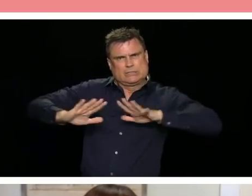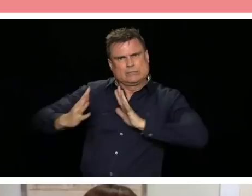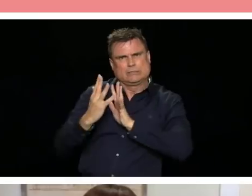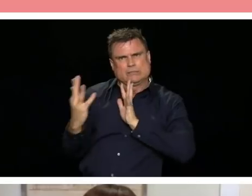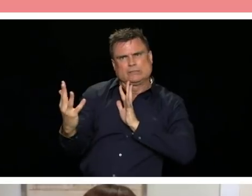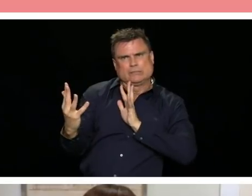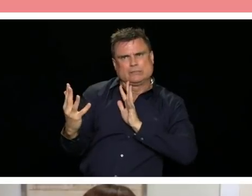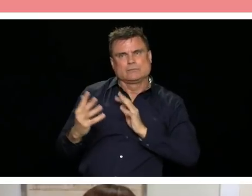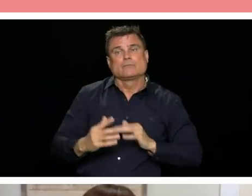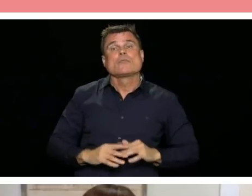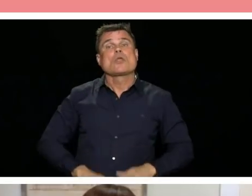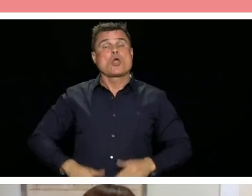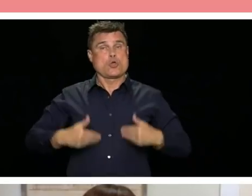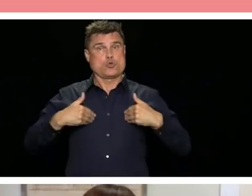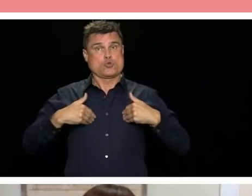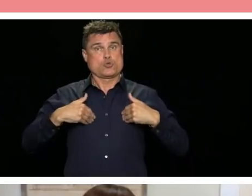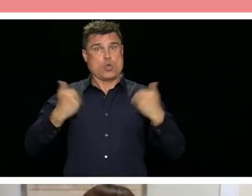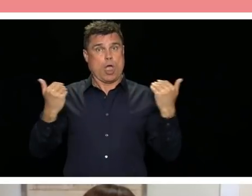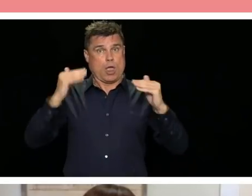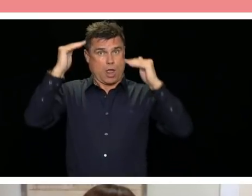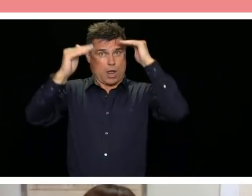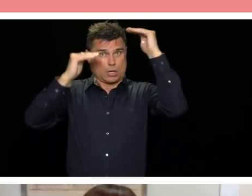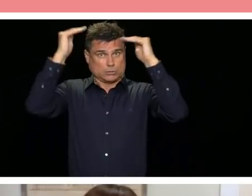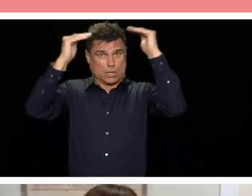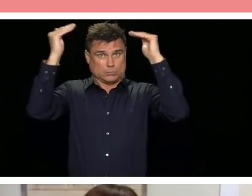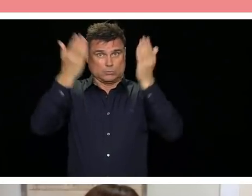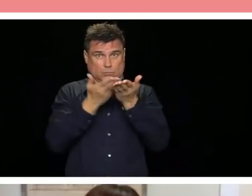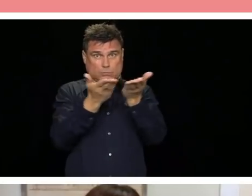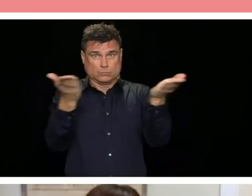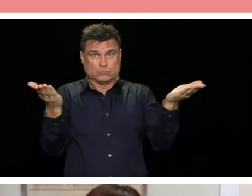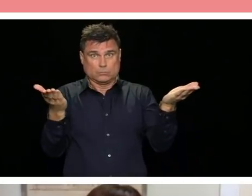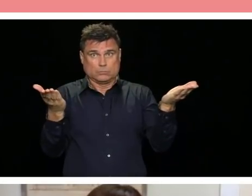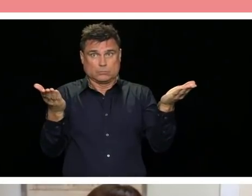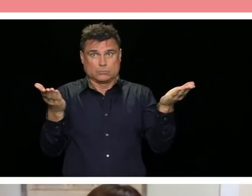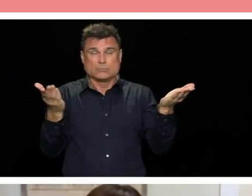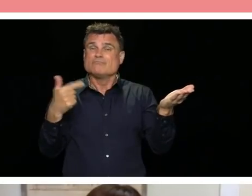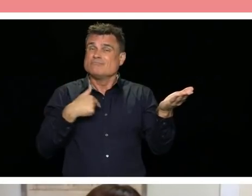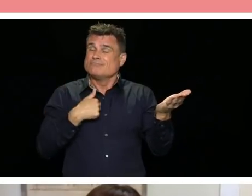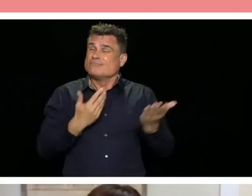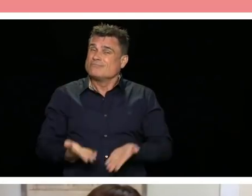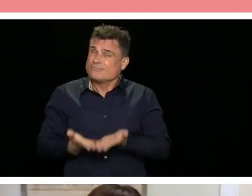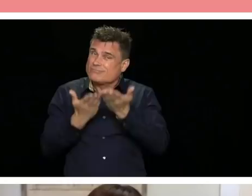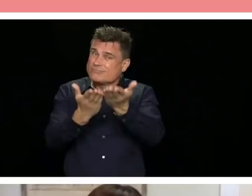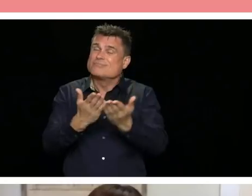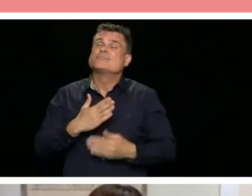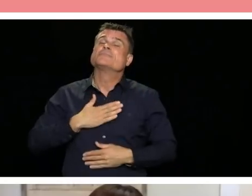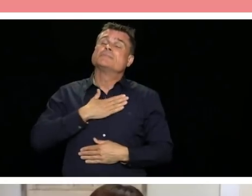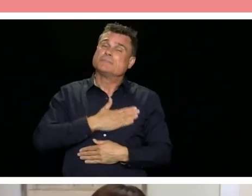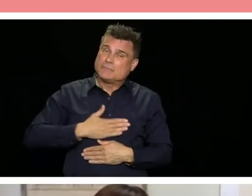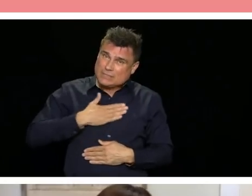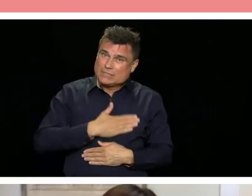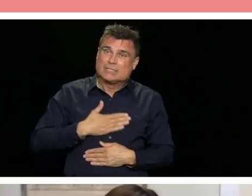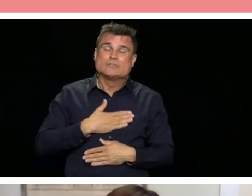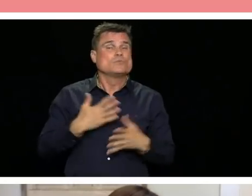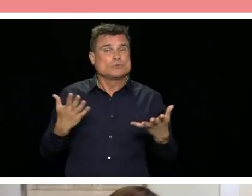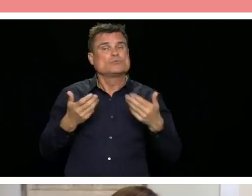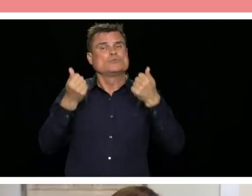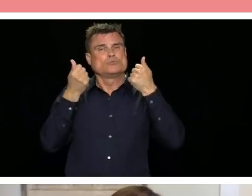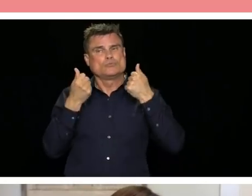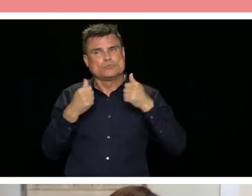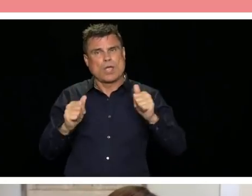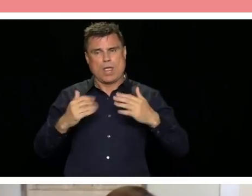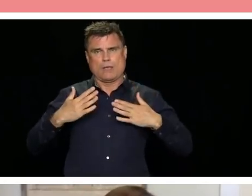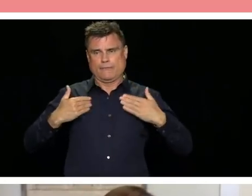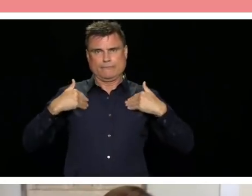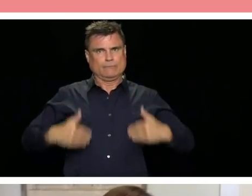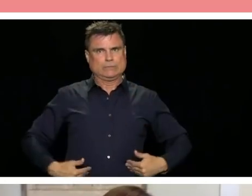try and physical distance, but we are not going to police young adults